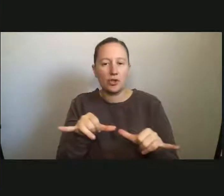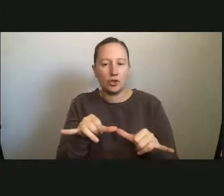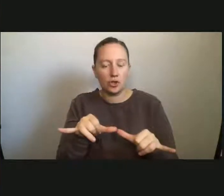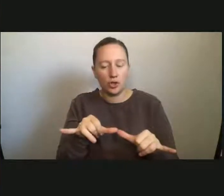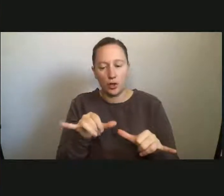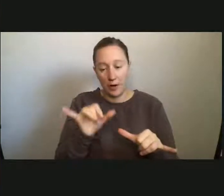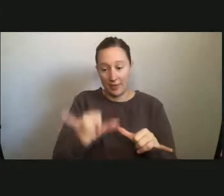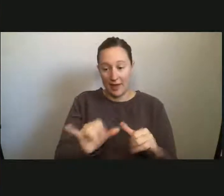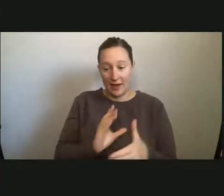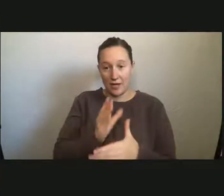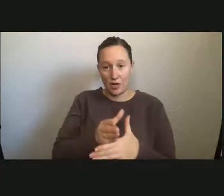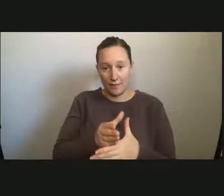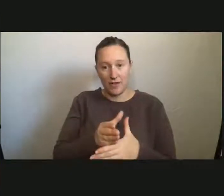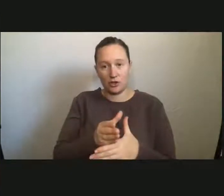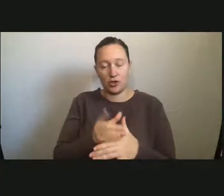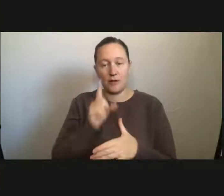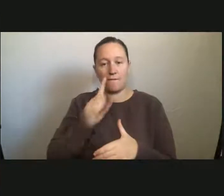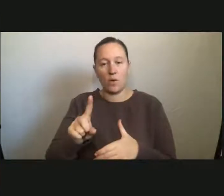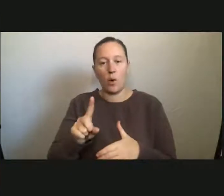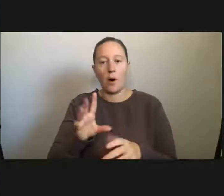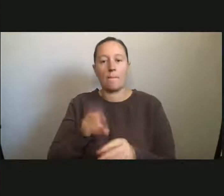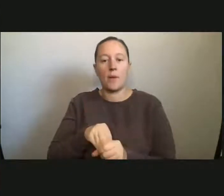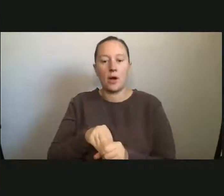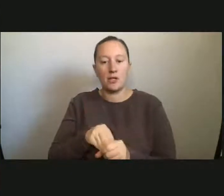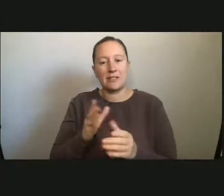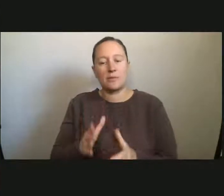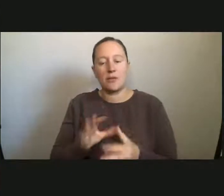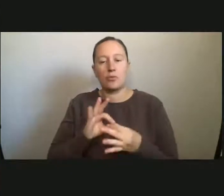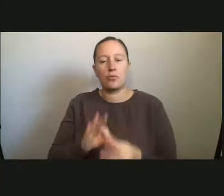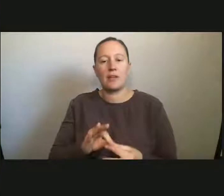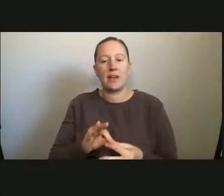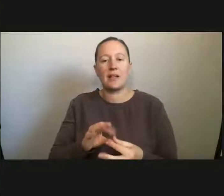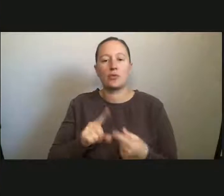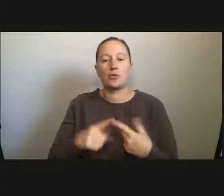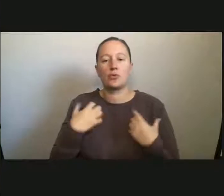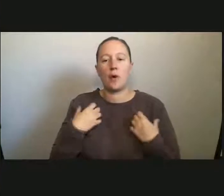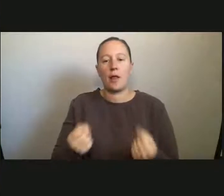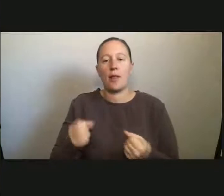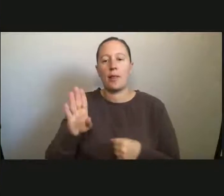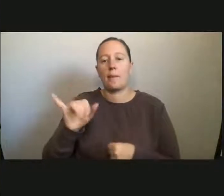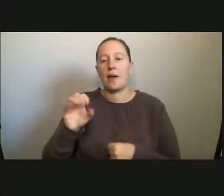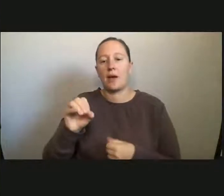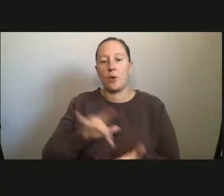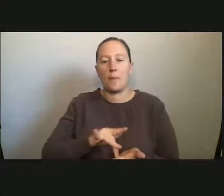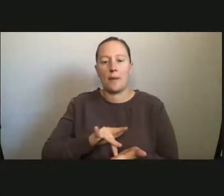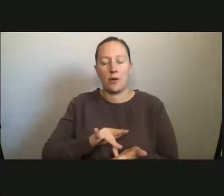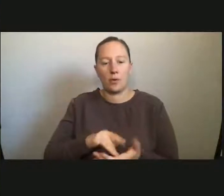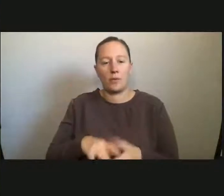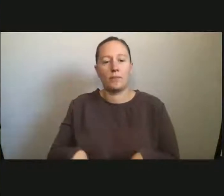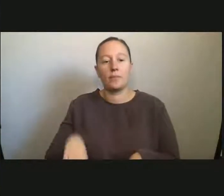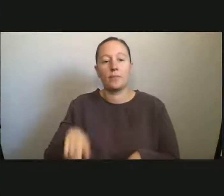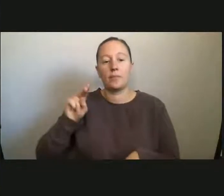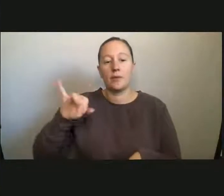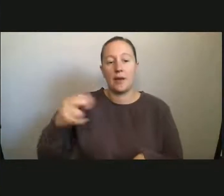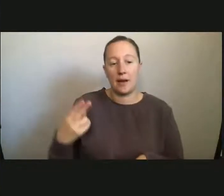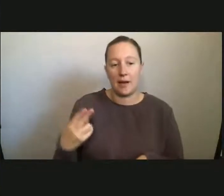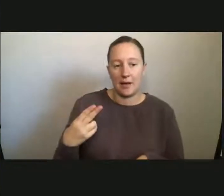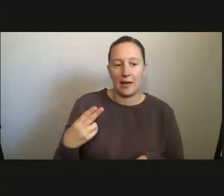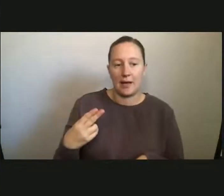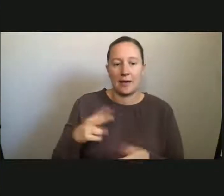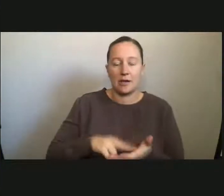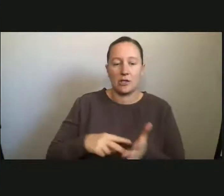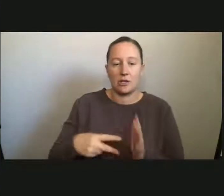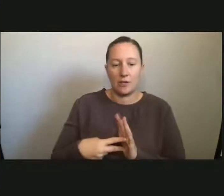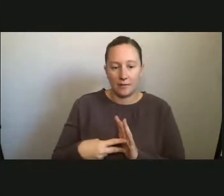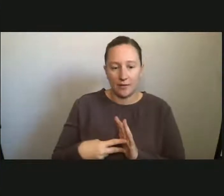intervention on the participant for health-related biomedical or behavioral outcomes. And NIH defined clinical